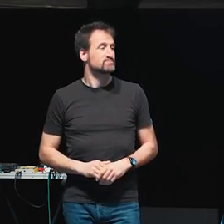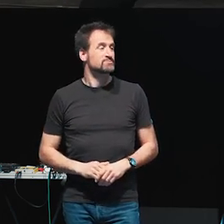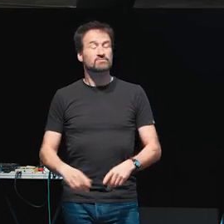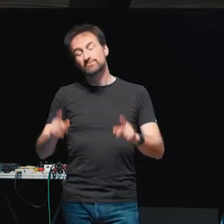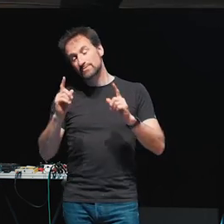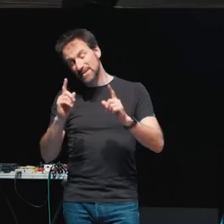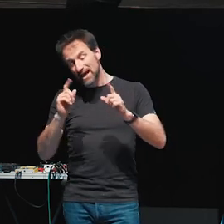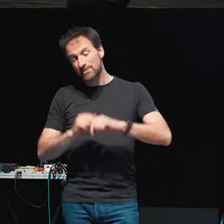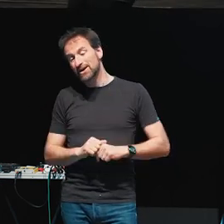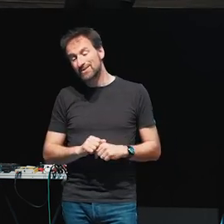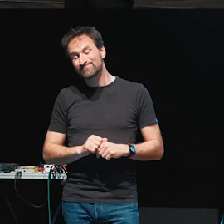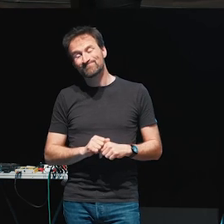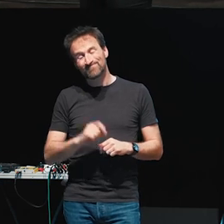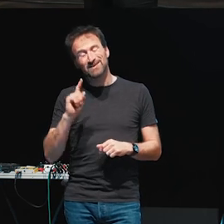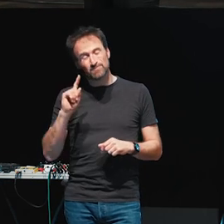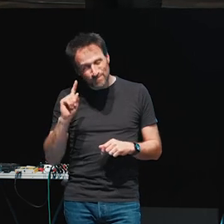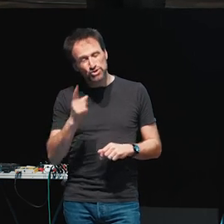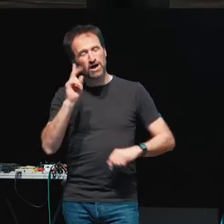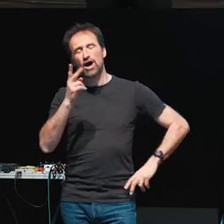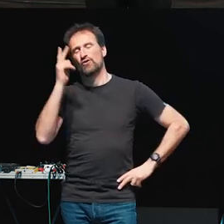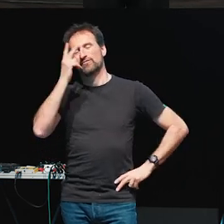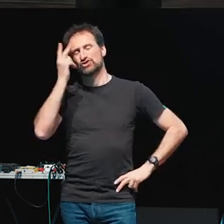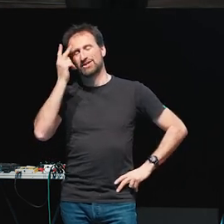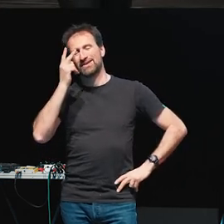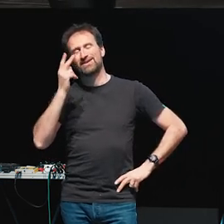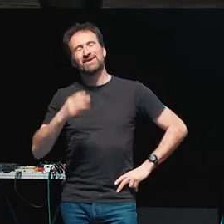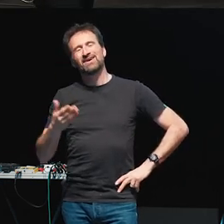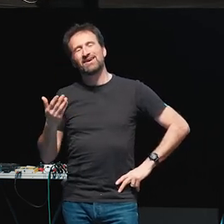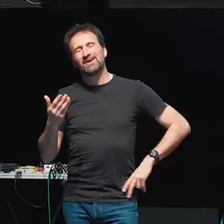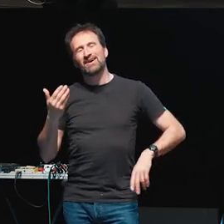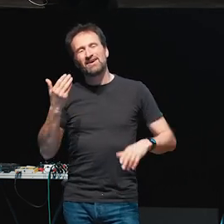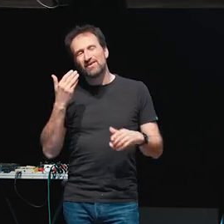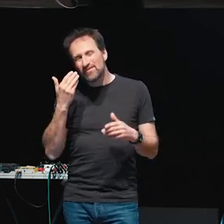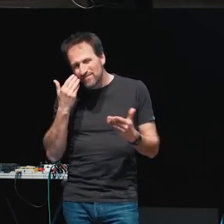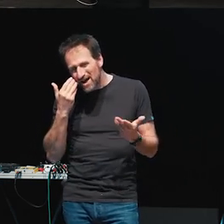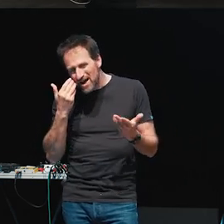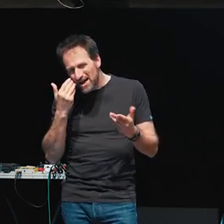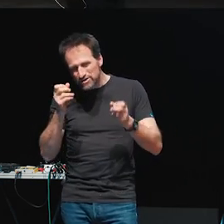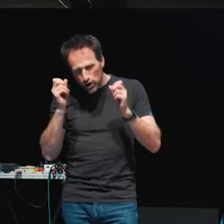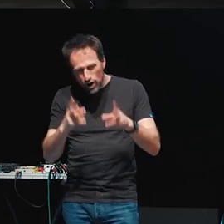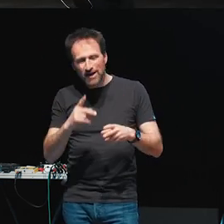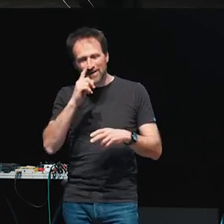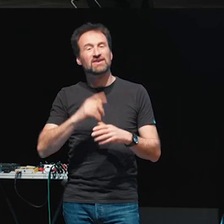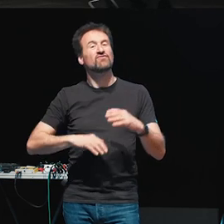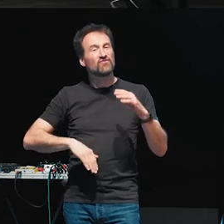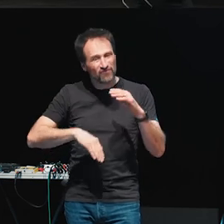But it's also important to understand when is it OK to go full-stack